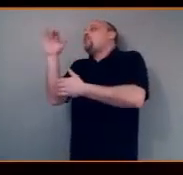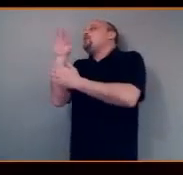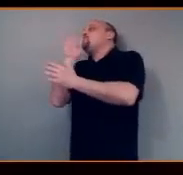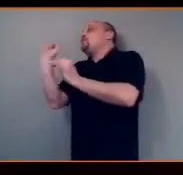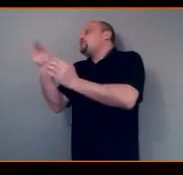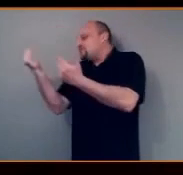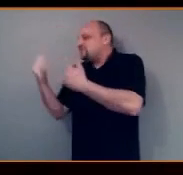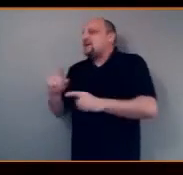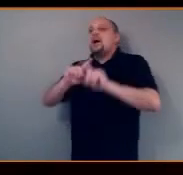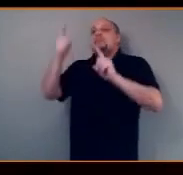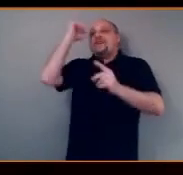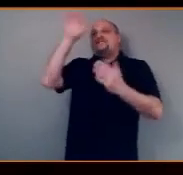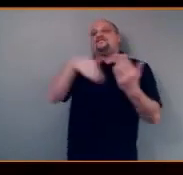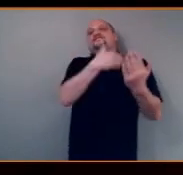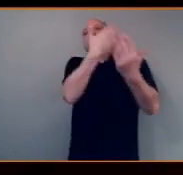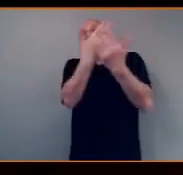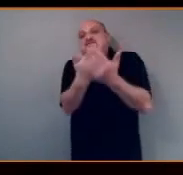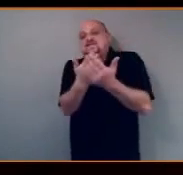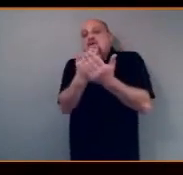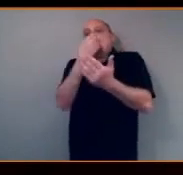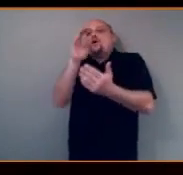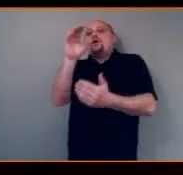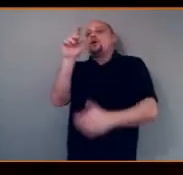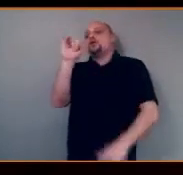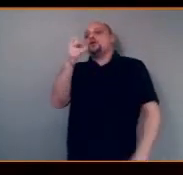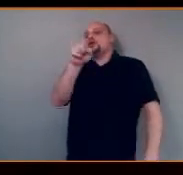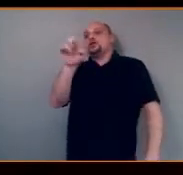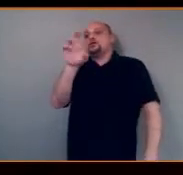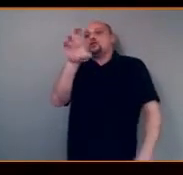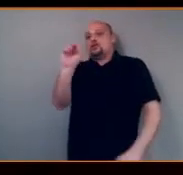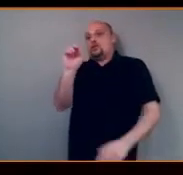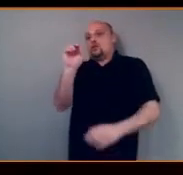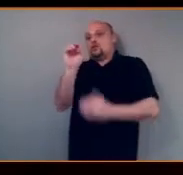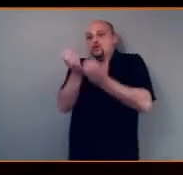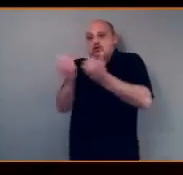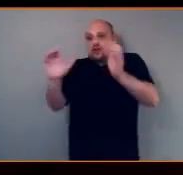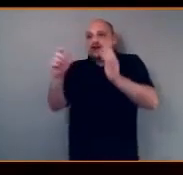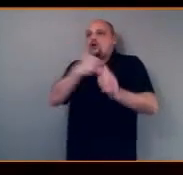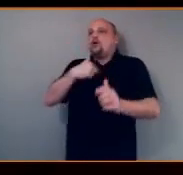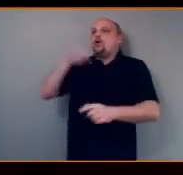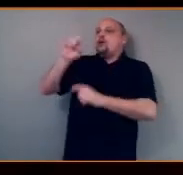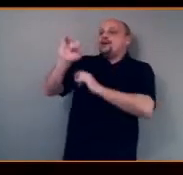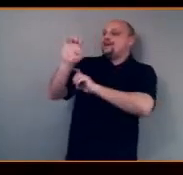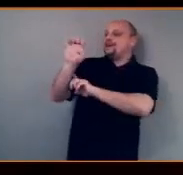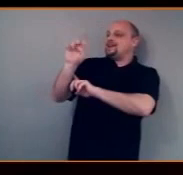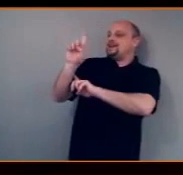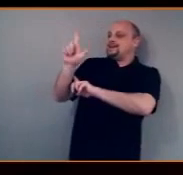we needed TRN, we needed the EDL gurus here. Can you talk about that quickly?